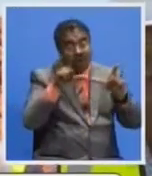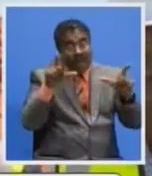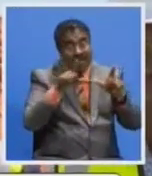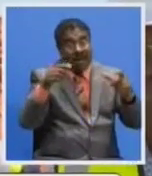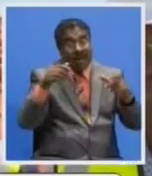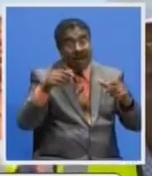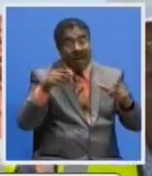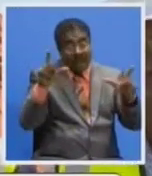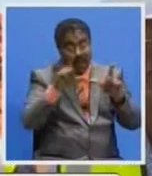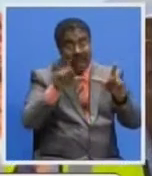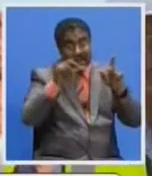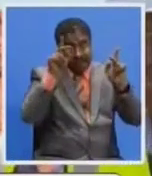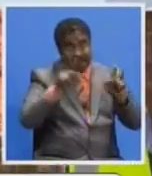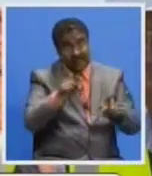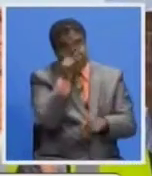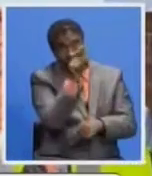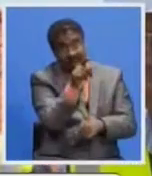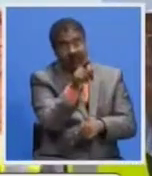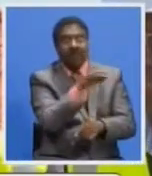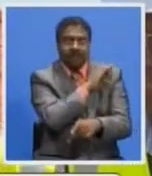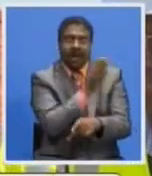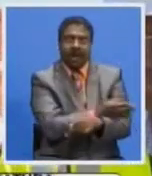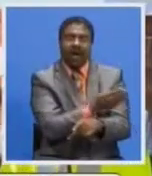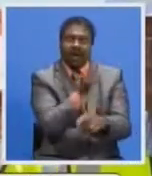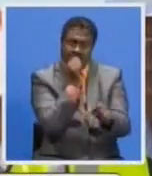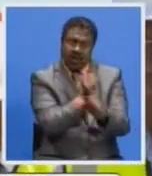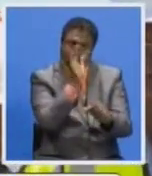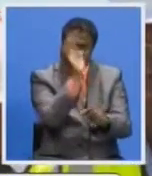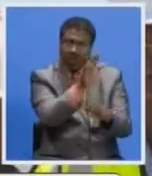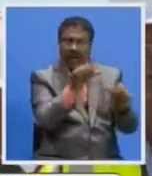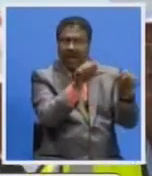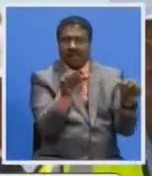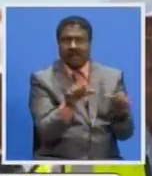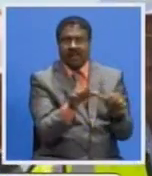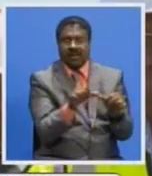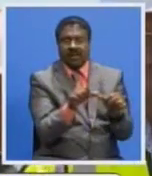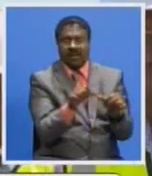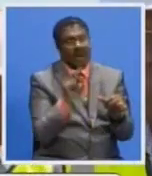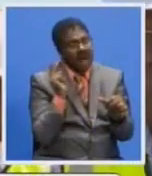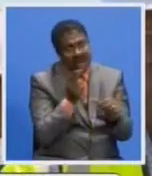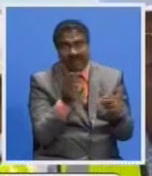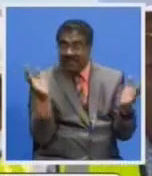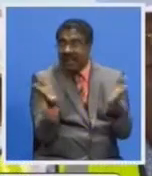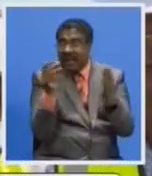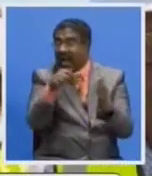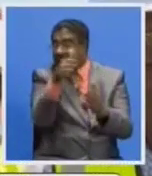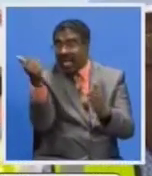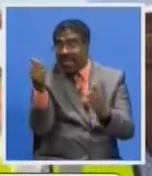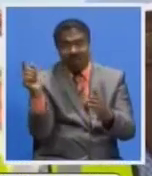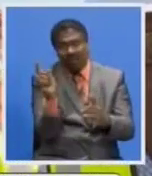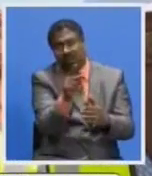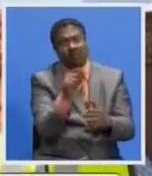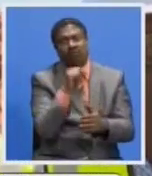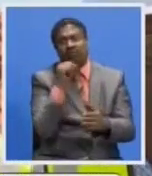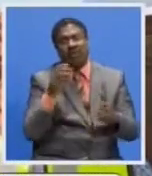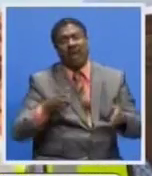Where license holders have a mandate within their jurisdiction, we will not encourage anyone, even at the